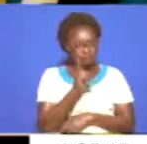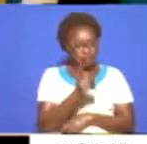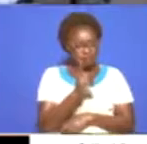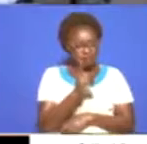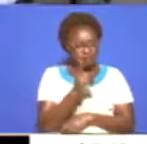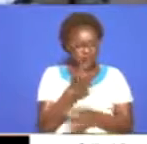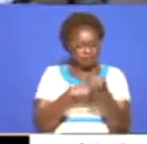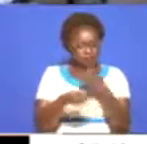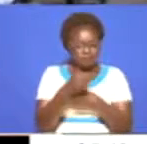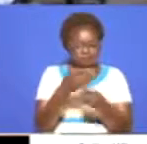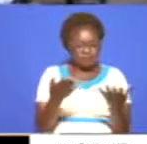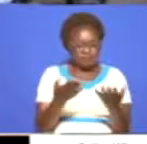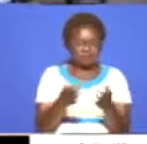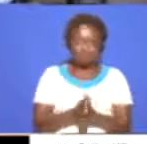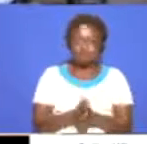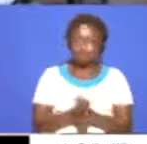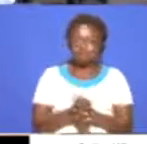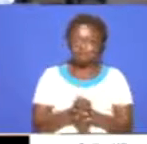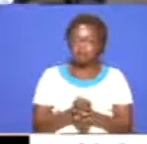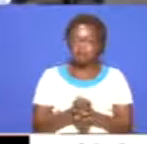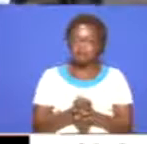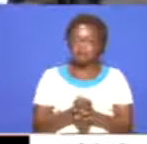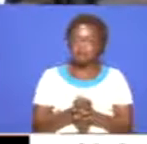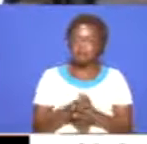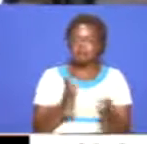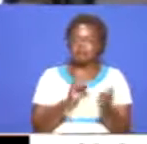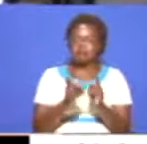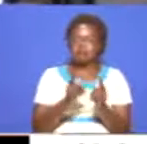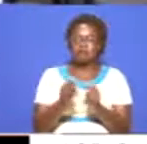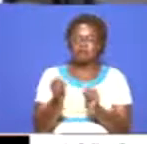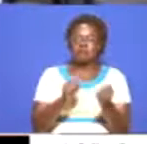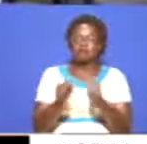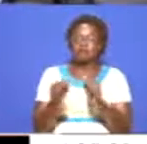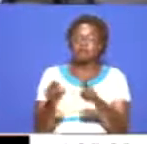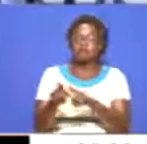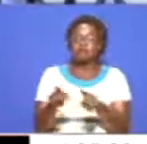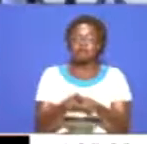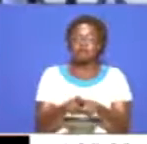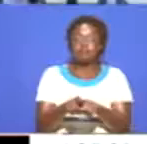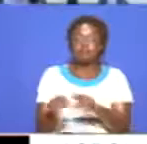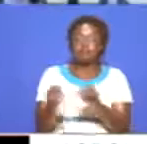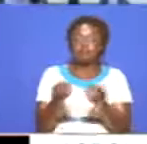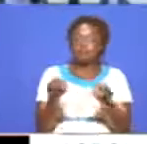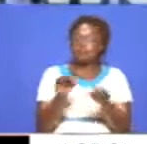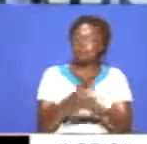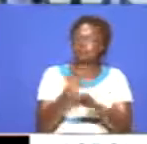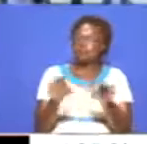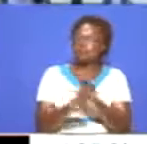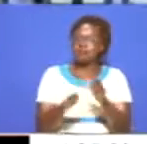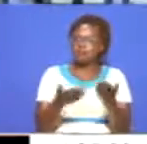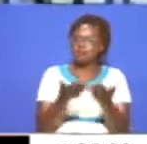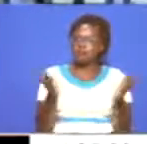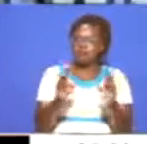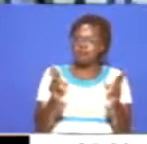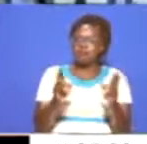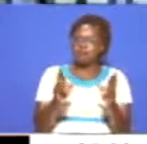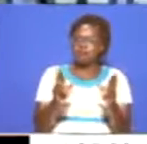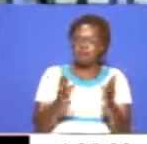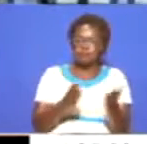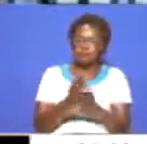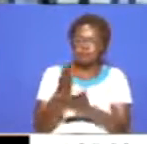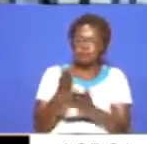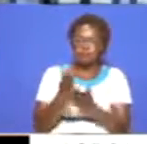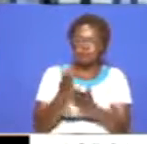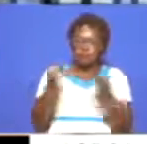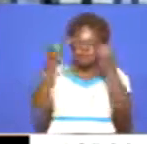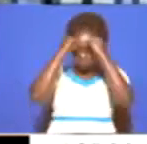na sheria. The local administration has also been urged to put all necessary measures in place to ensure students supposed to sit their national